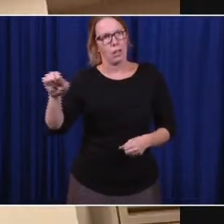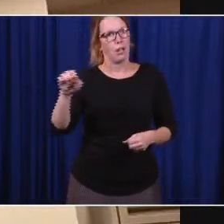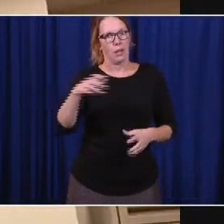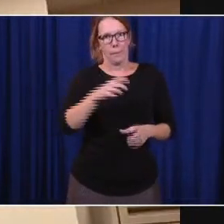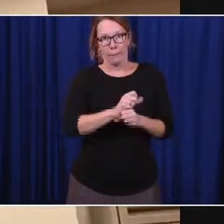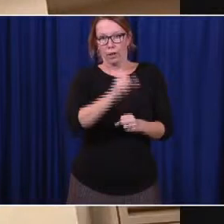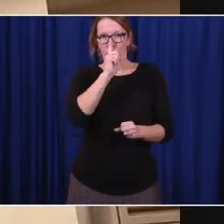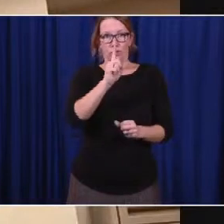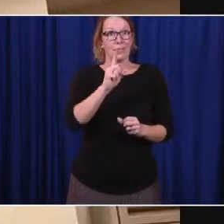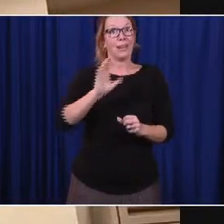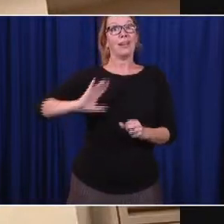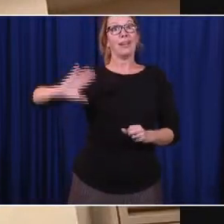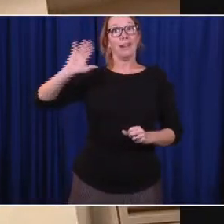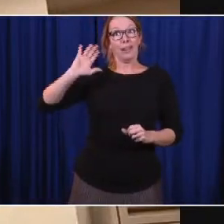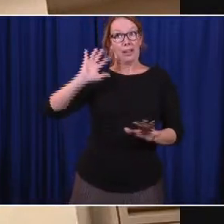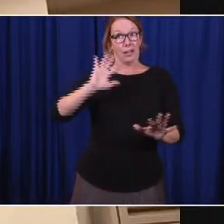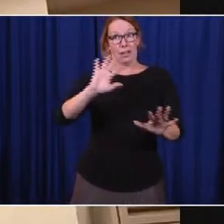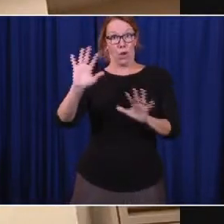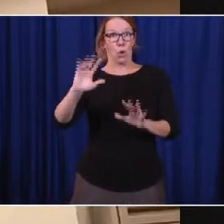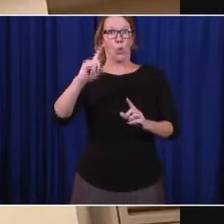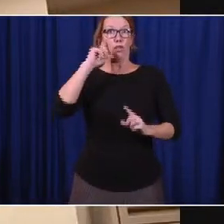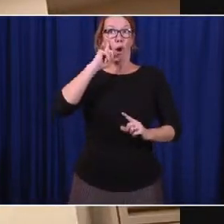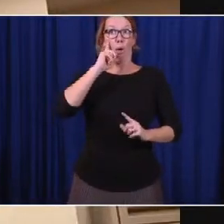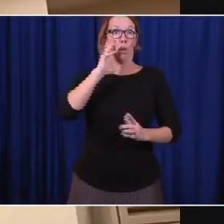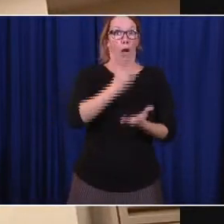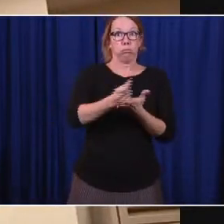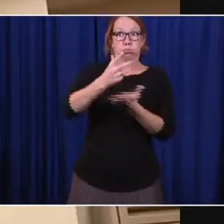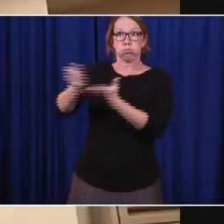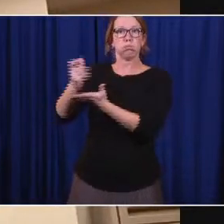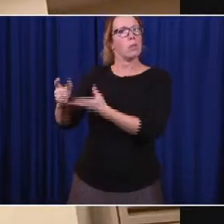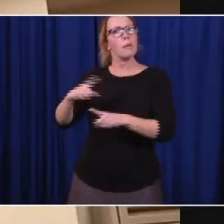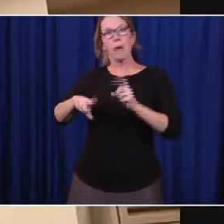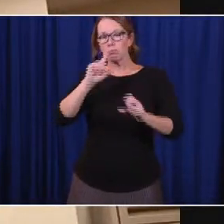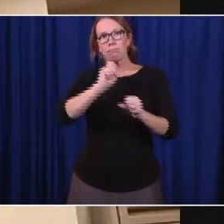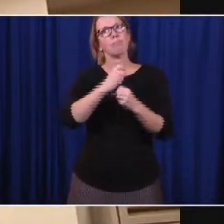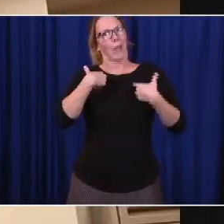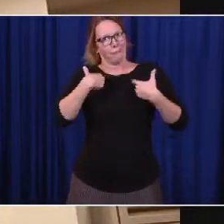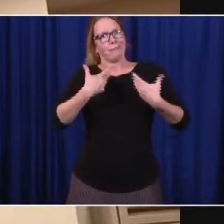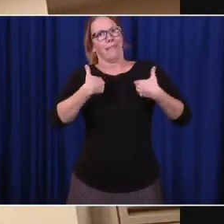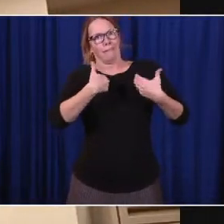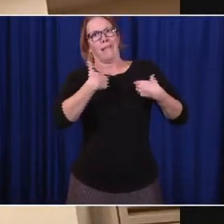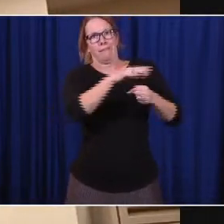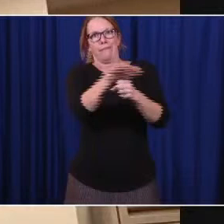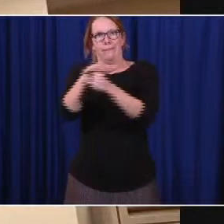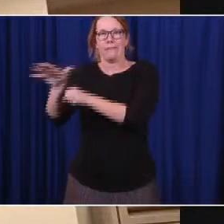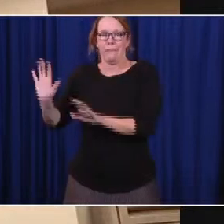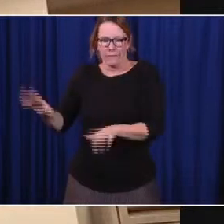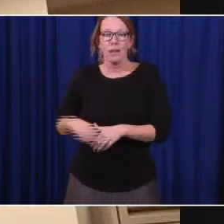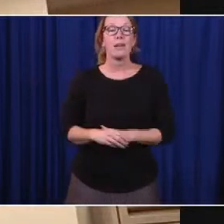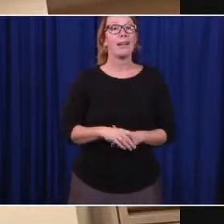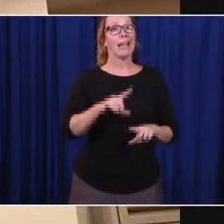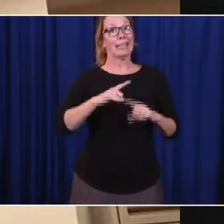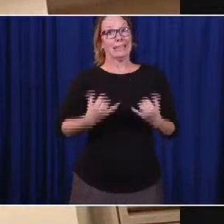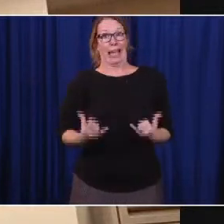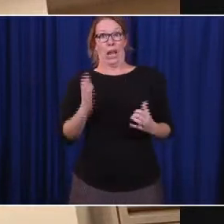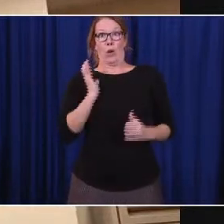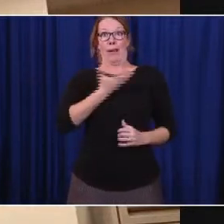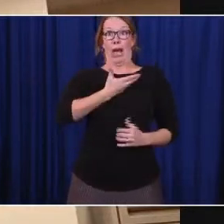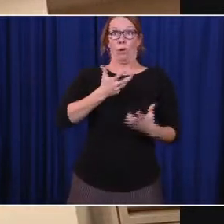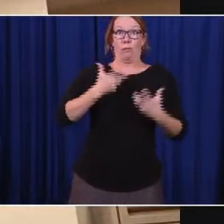things that we were scared of not having, we now have. And now our biggest fear